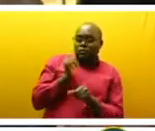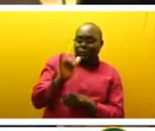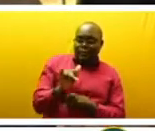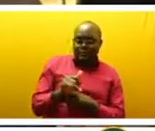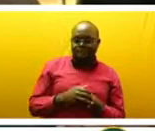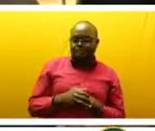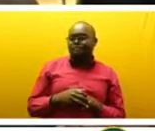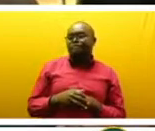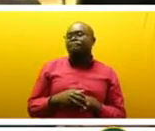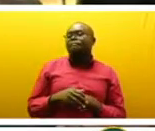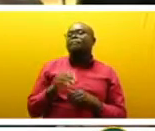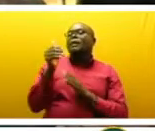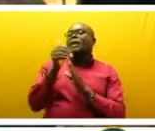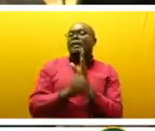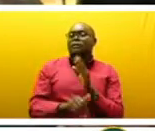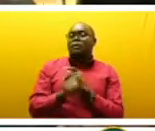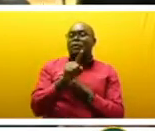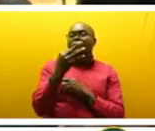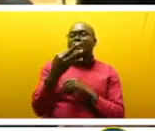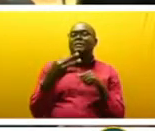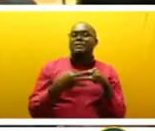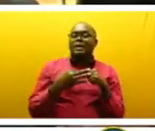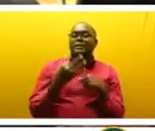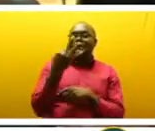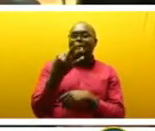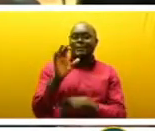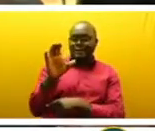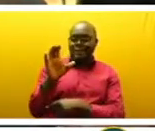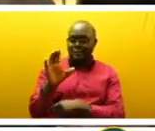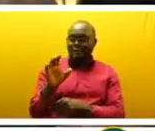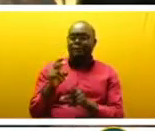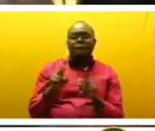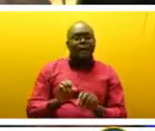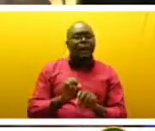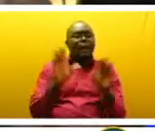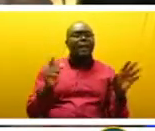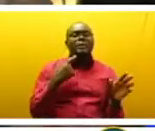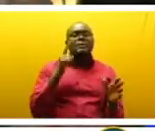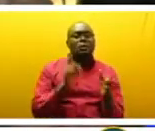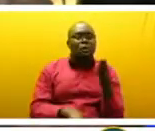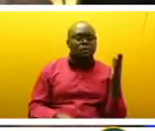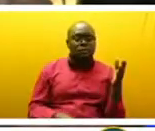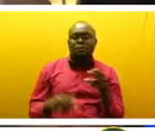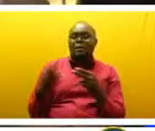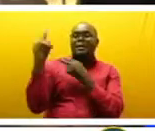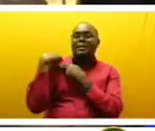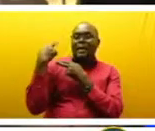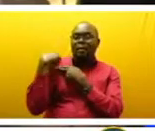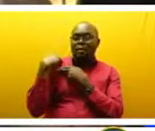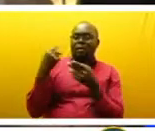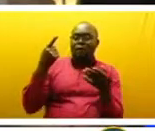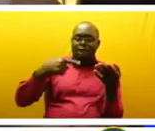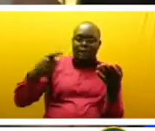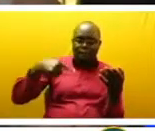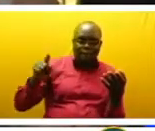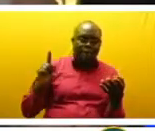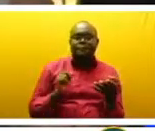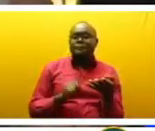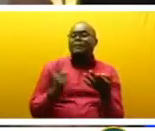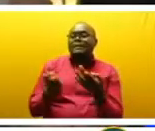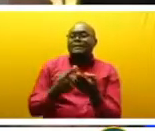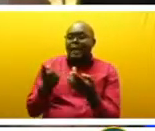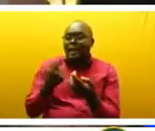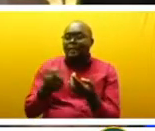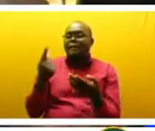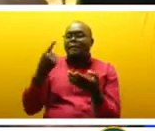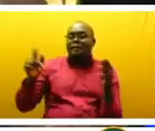Article 138(3)(c) is very clear. It has stated that the role of verifying, tallying,